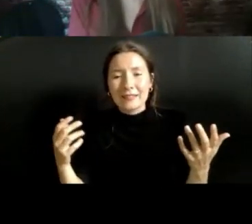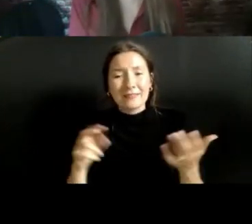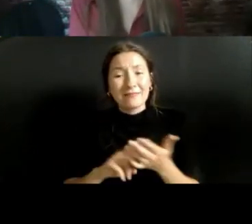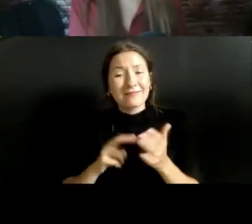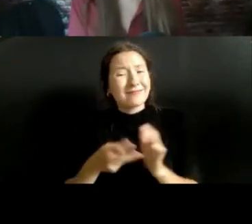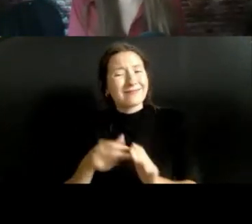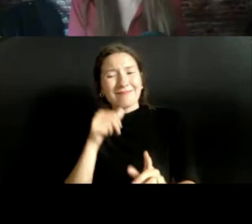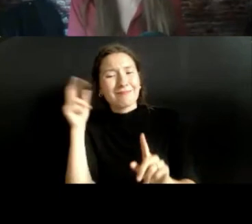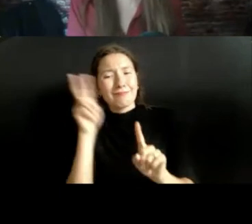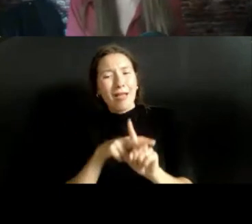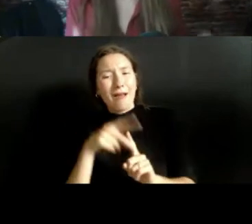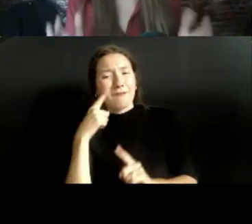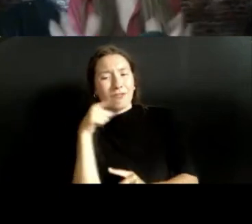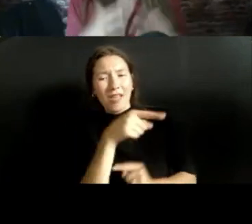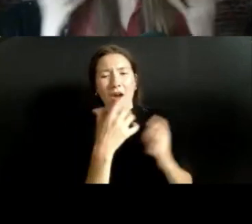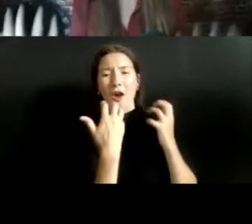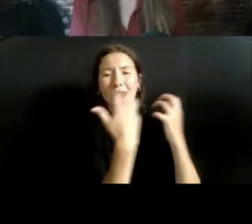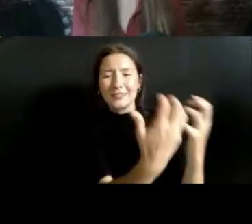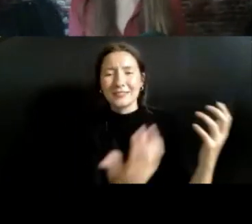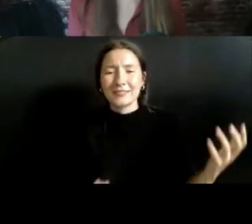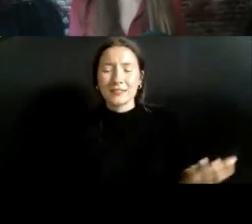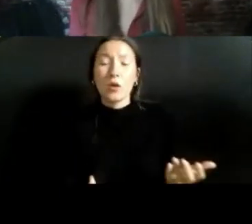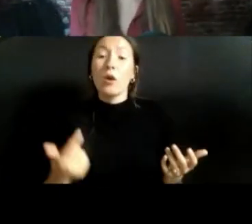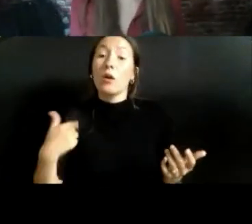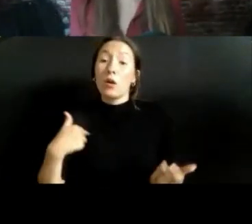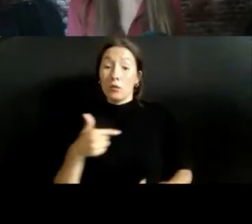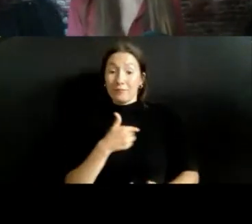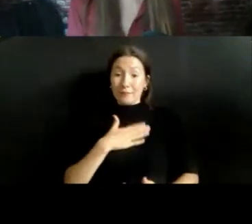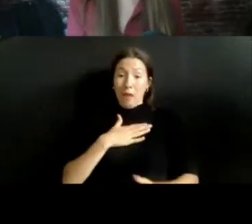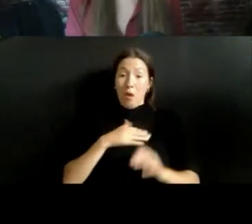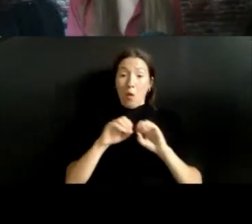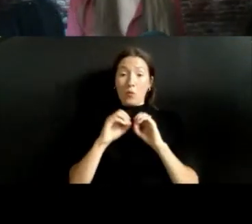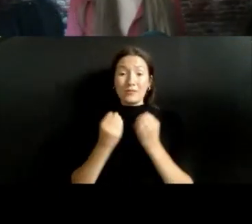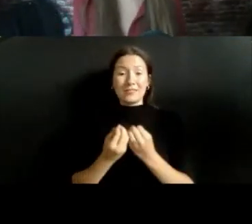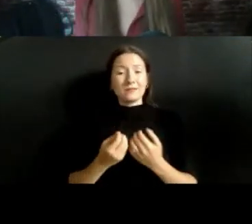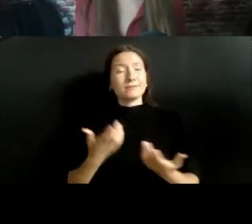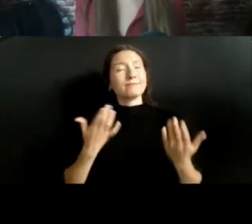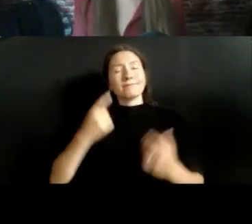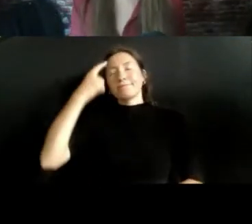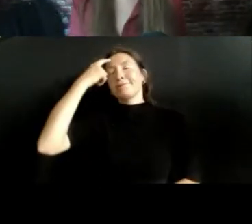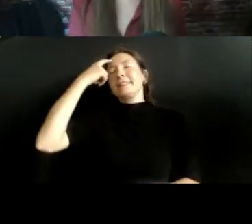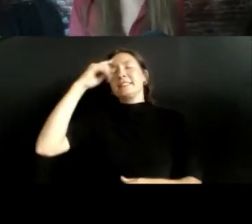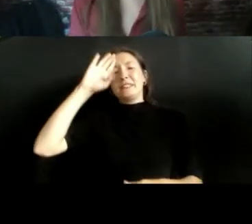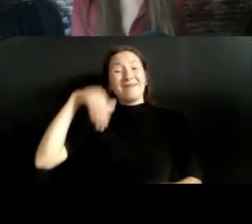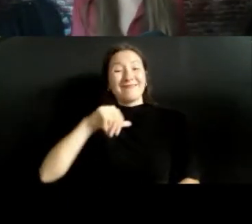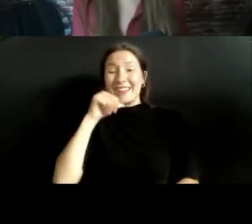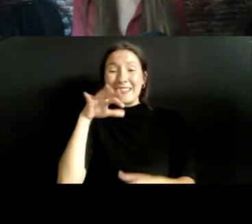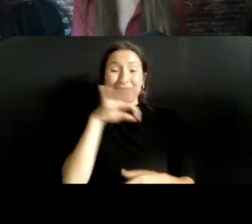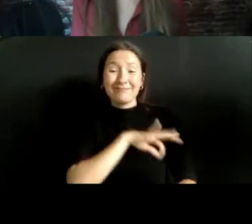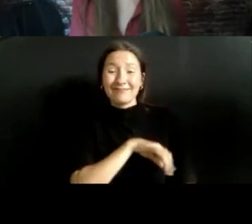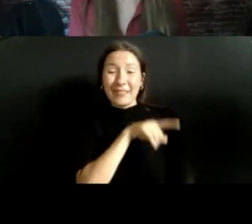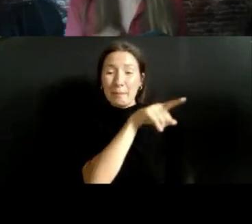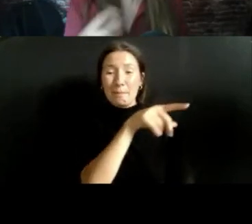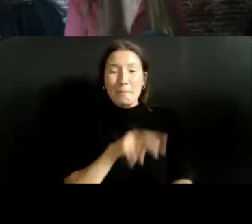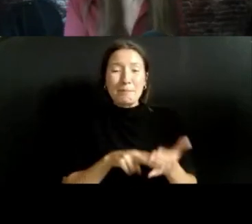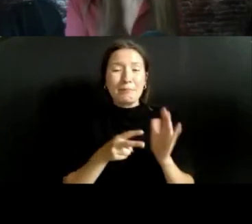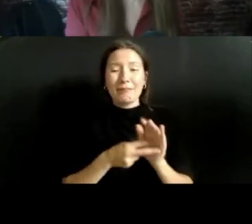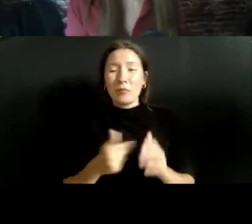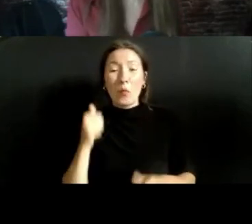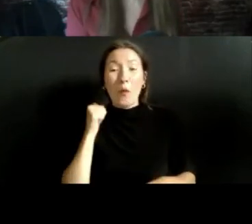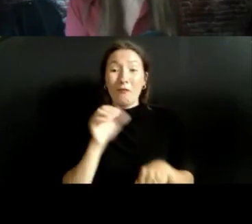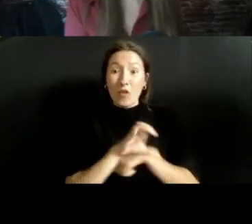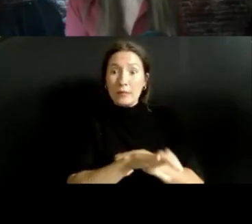organization may say, you know what, it's not helpful. Let's not make that audience go through it. We can still make it accessible for those who choose to, but let's not require